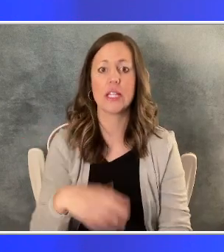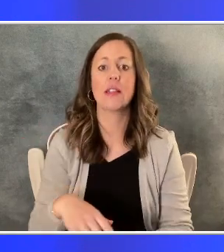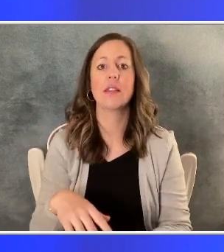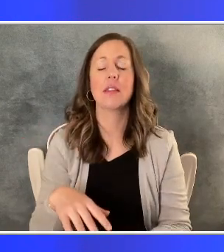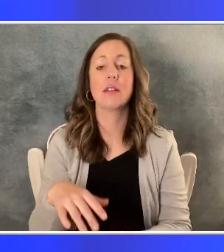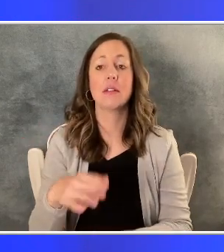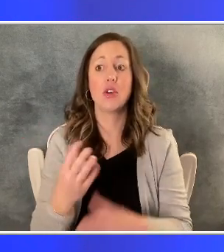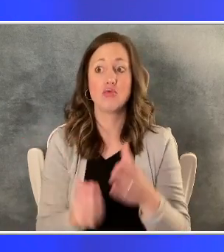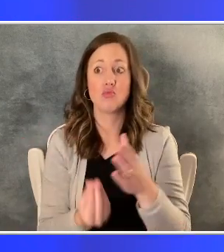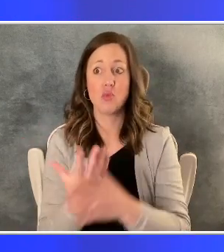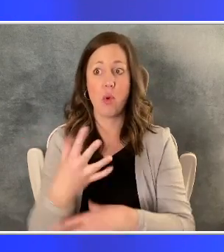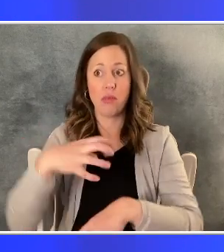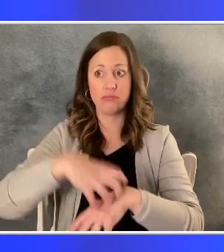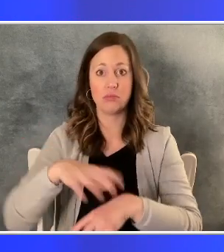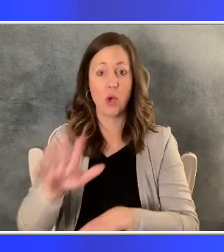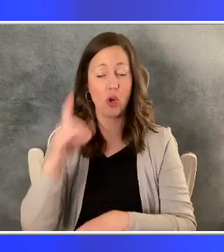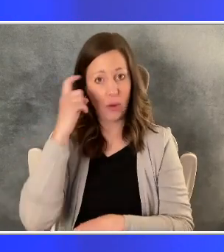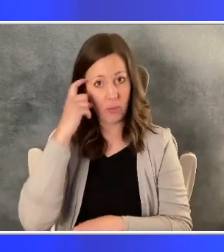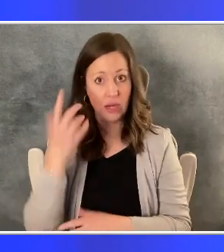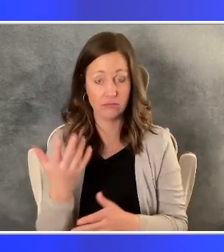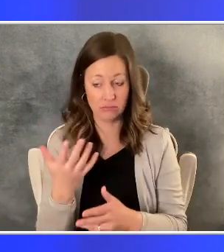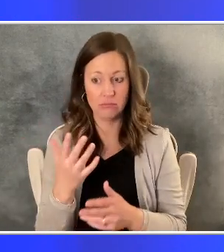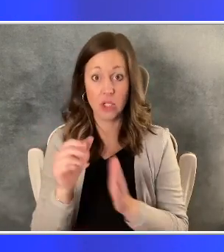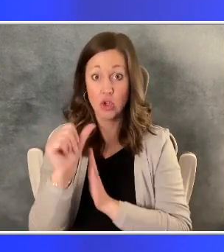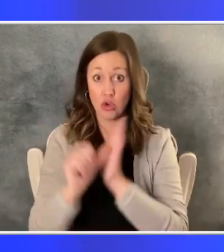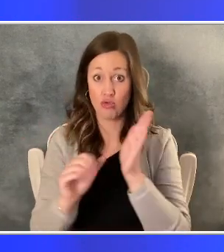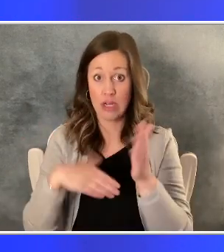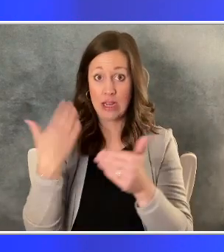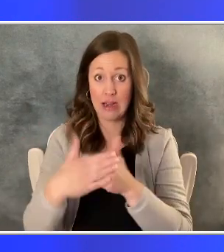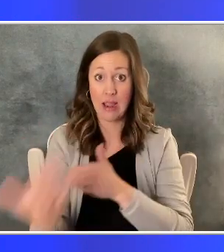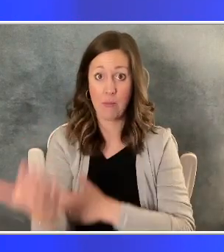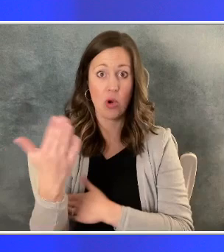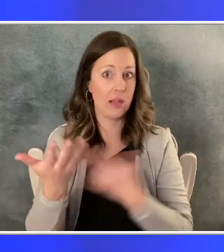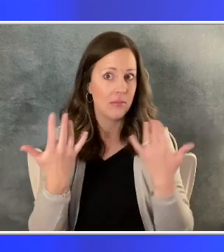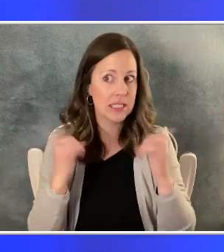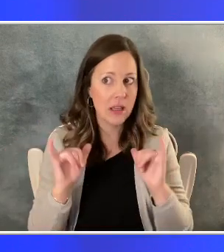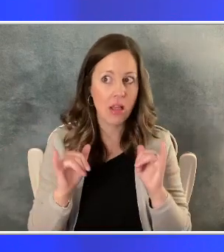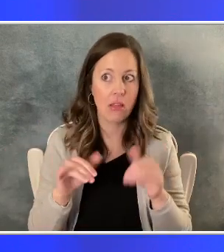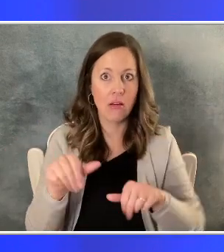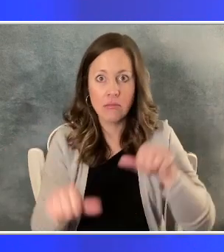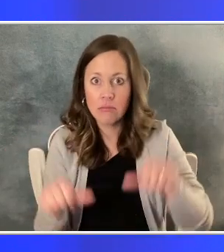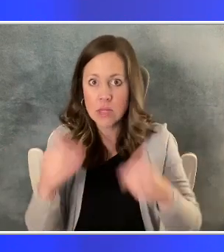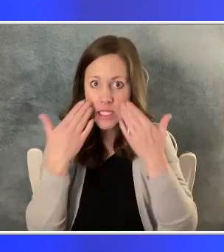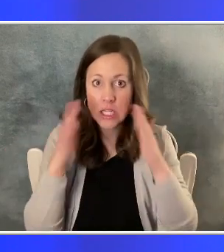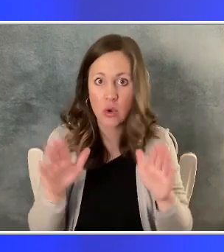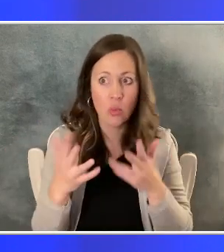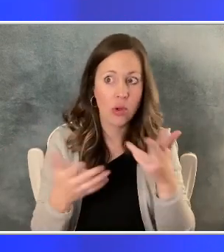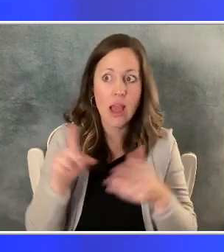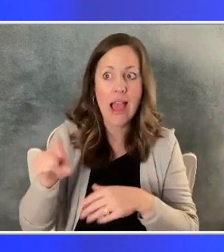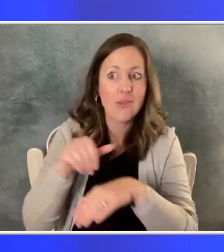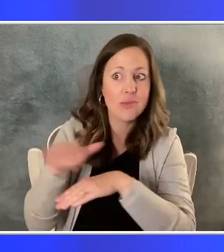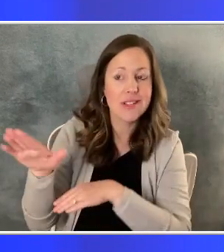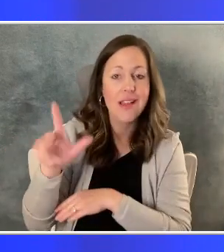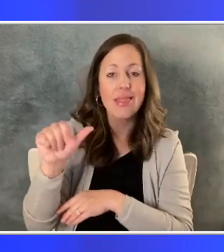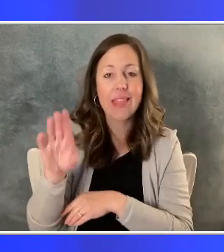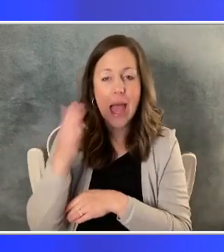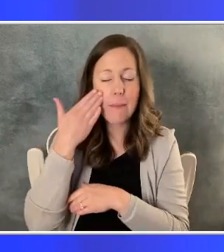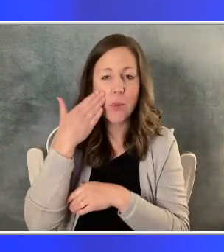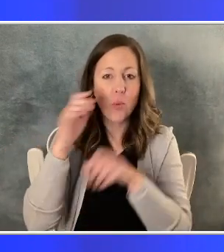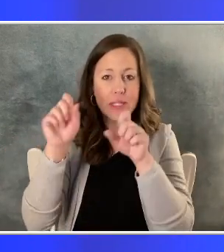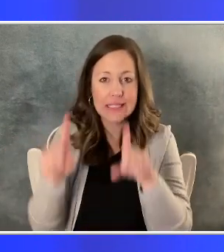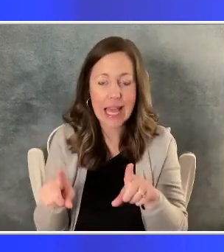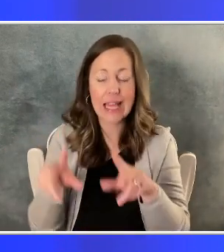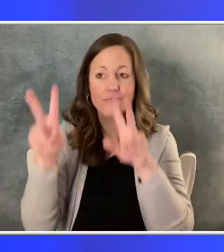were in surgery the next morning. At that time, we still didn't know what it was. Of course, they have to be sent off for tests for them to do testing on it to really kind of